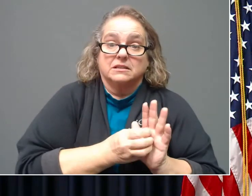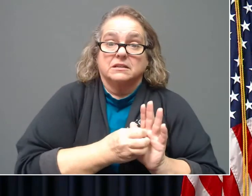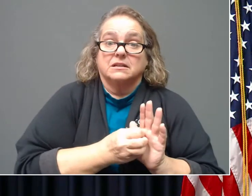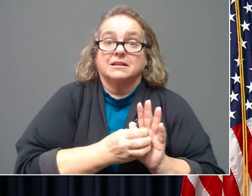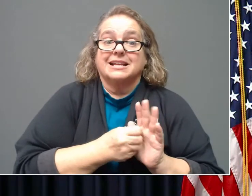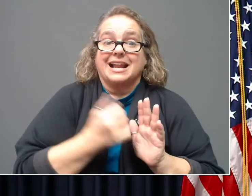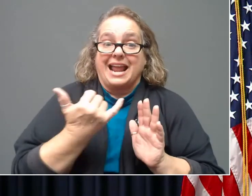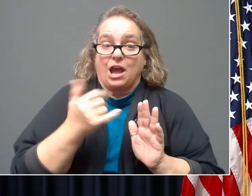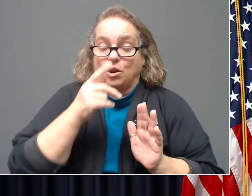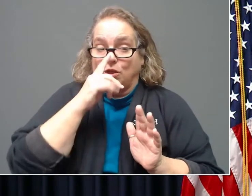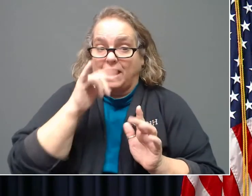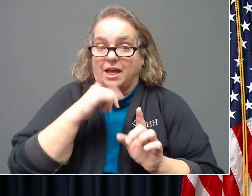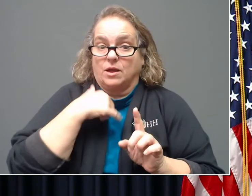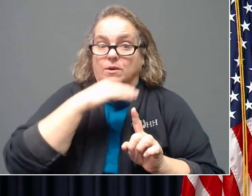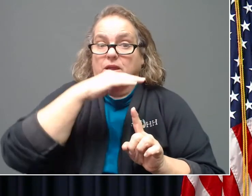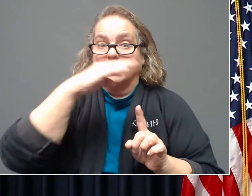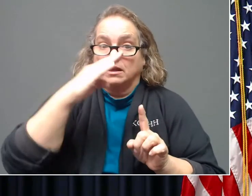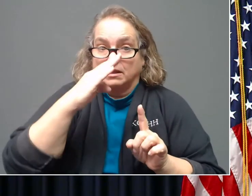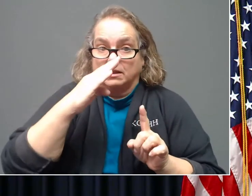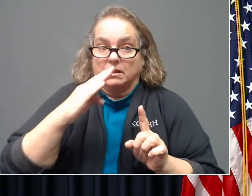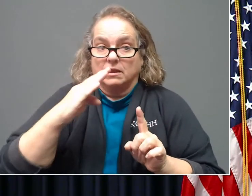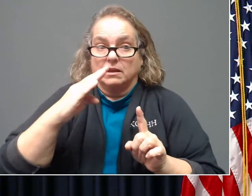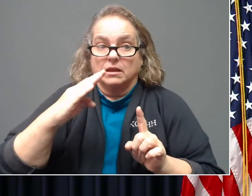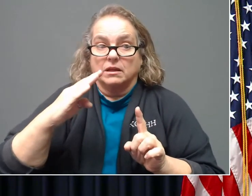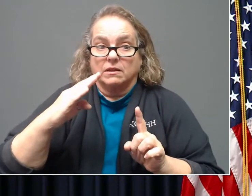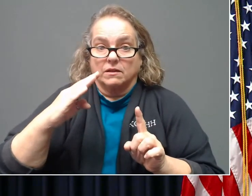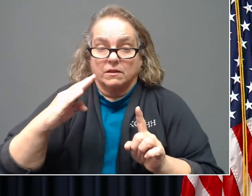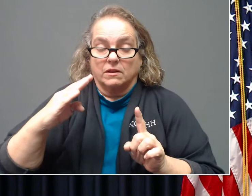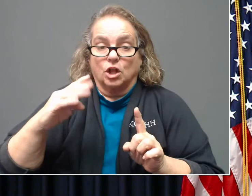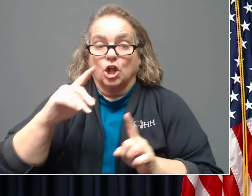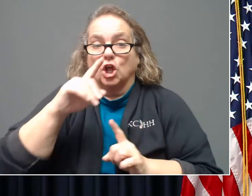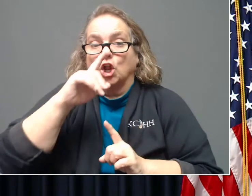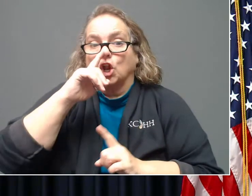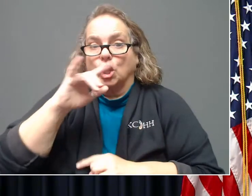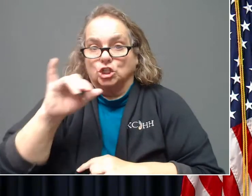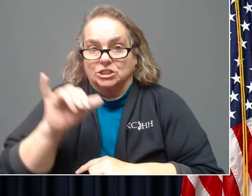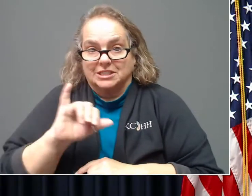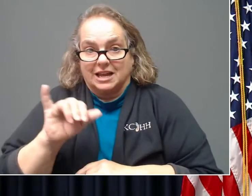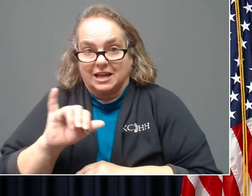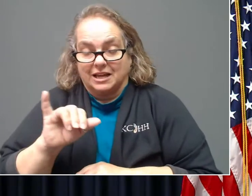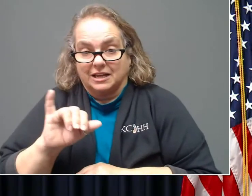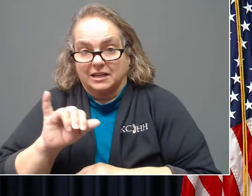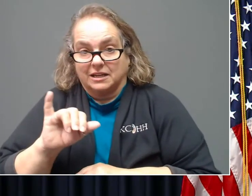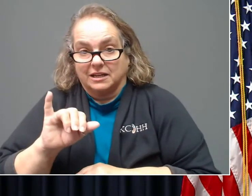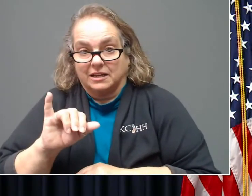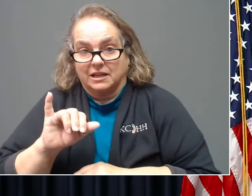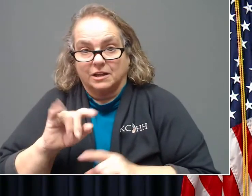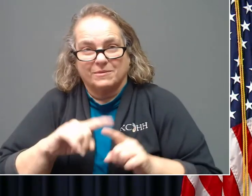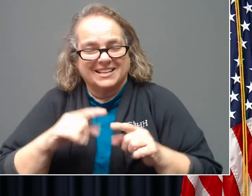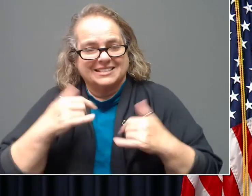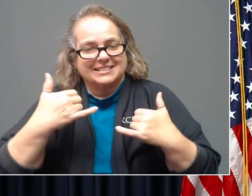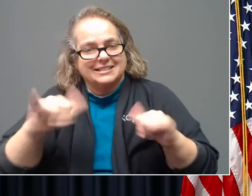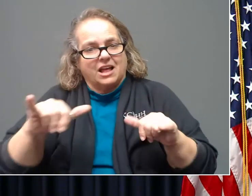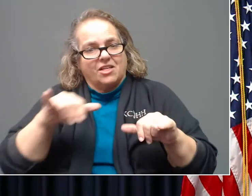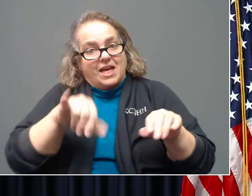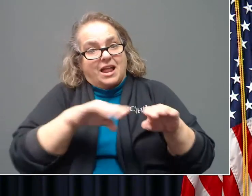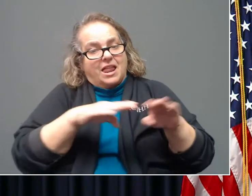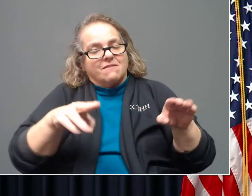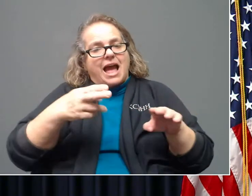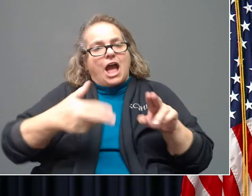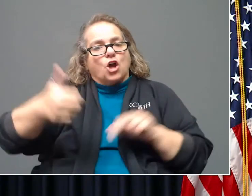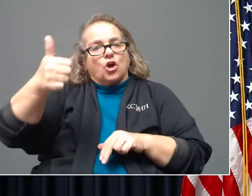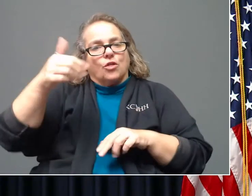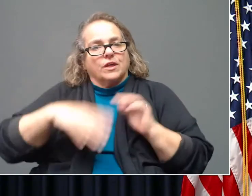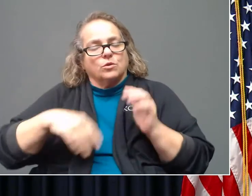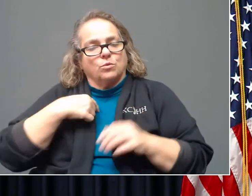that we are seeing a decline from that week, but we are still at a level higher than we should be. But I